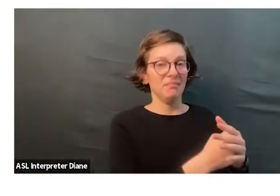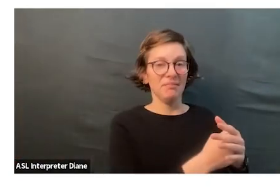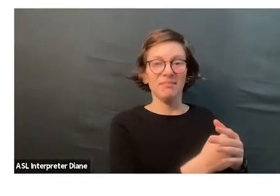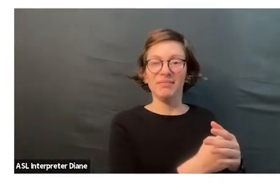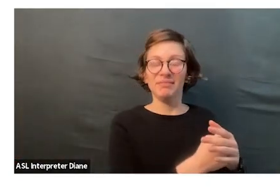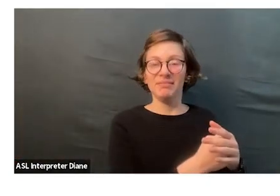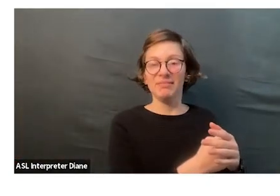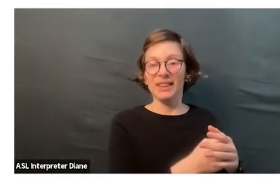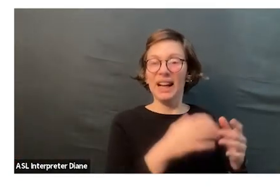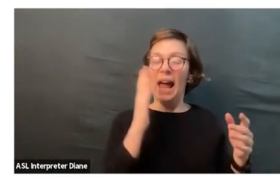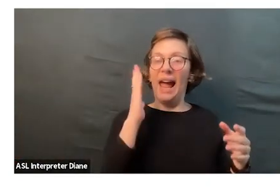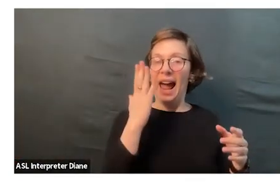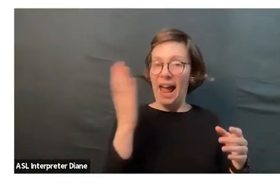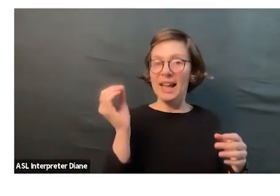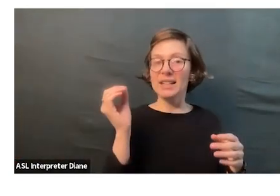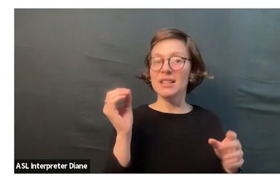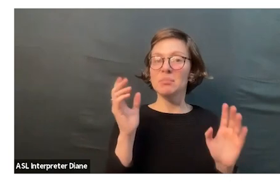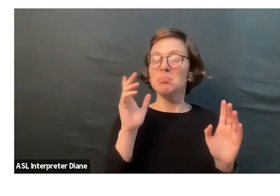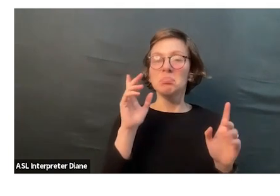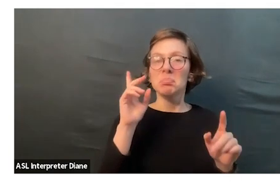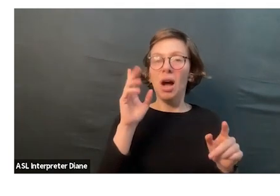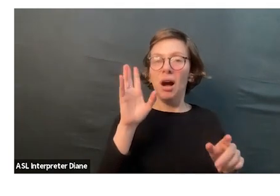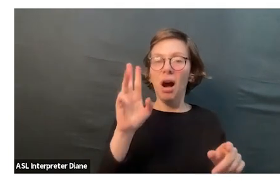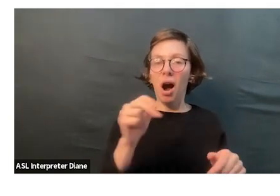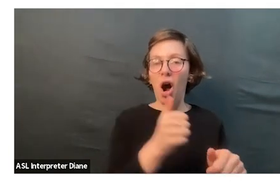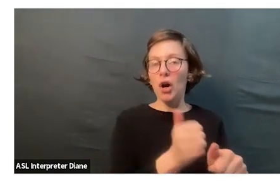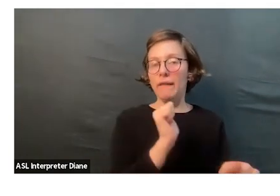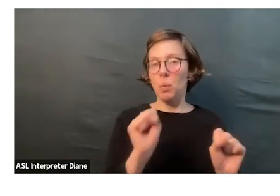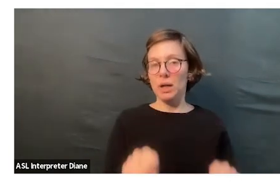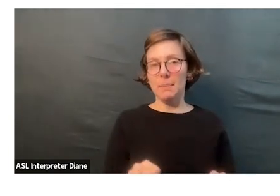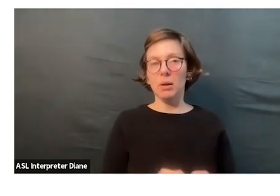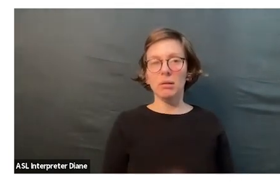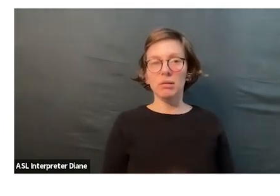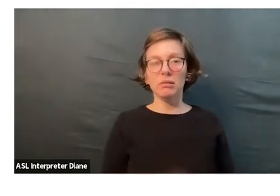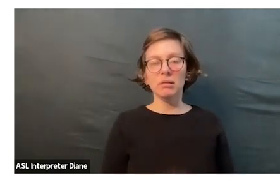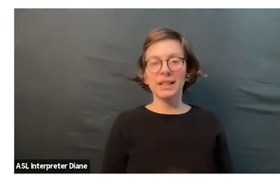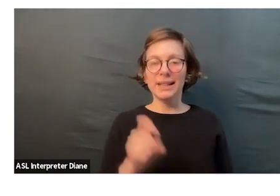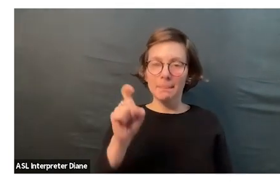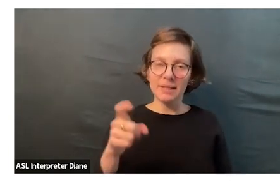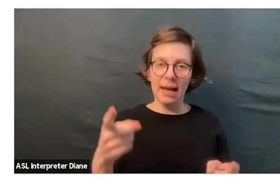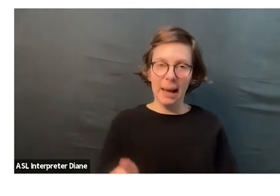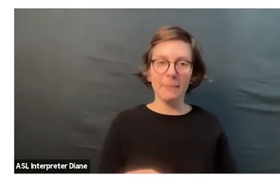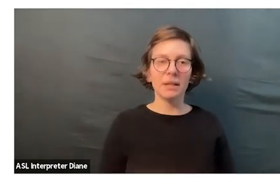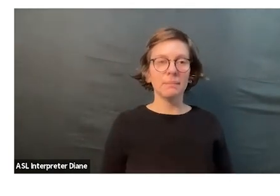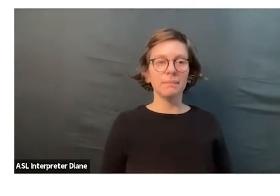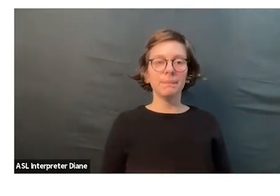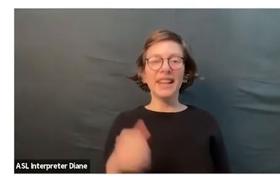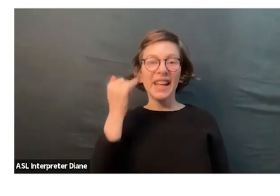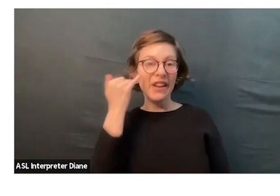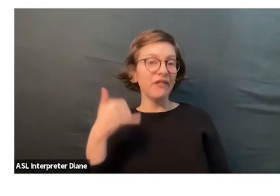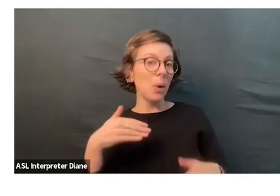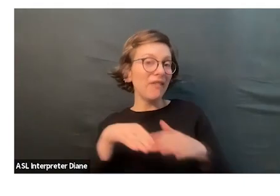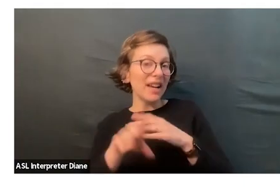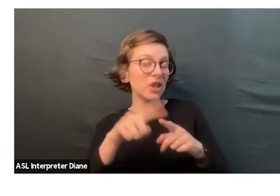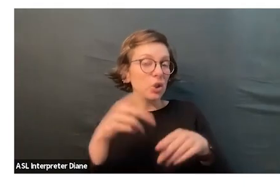colonialism, in cultural studies, we often refer to the Napoleonic Campaign in Egypt as the watershed moment between East